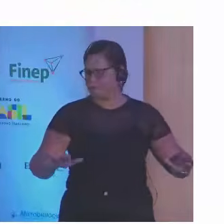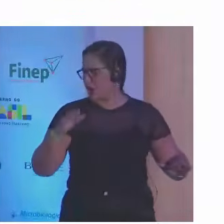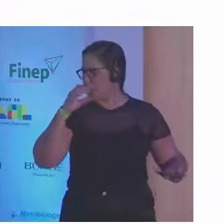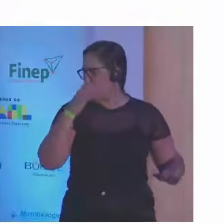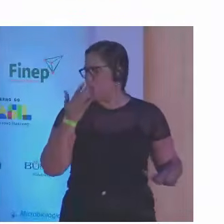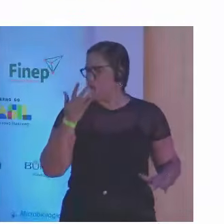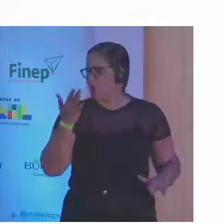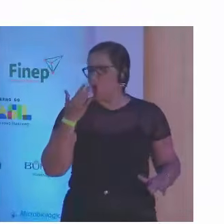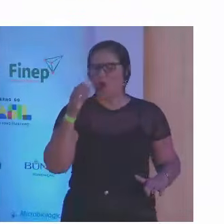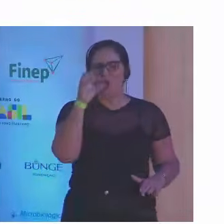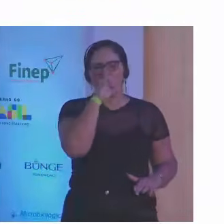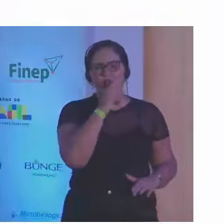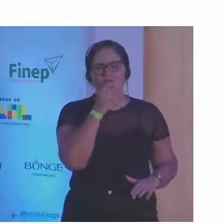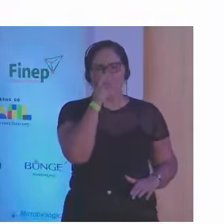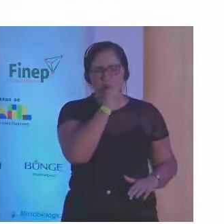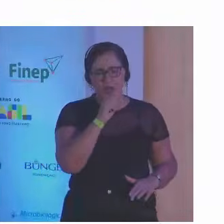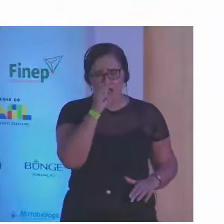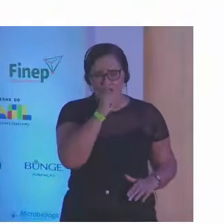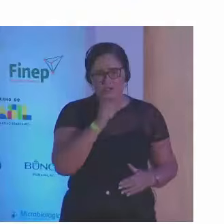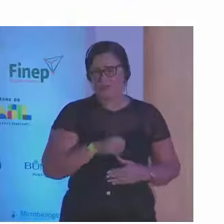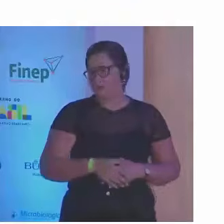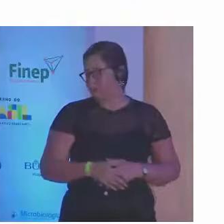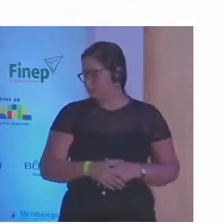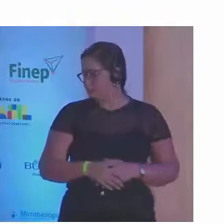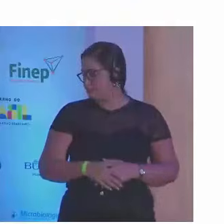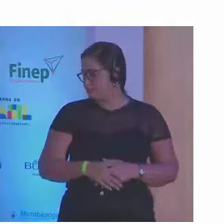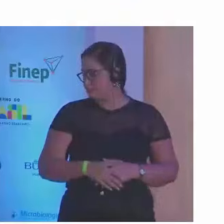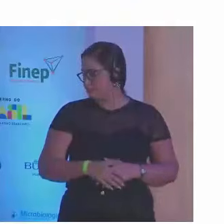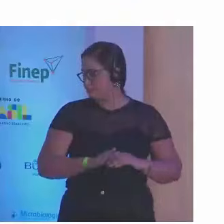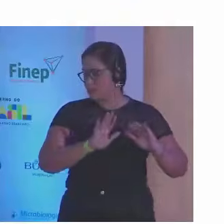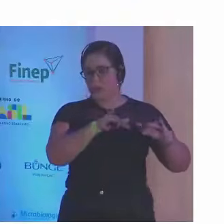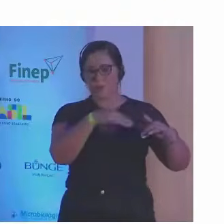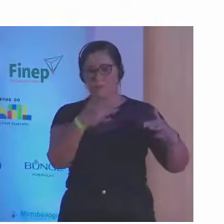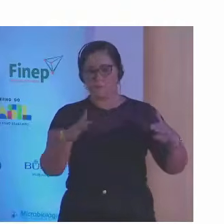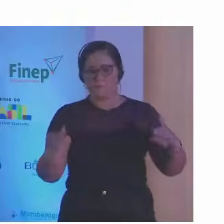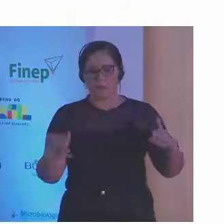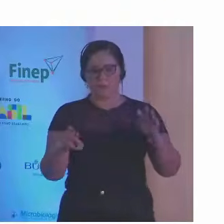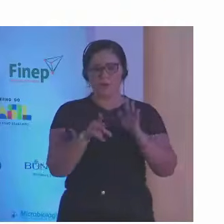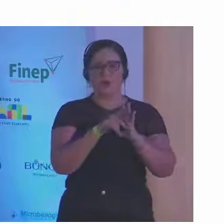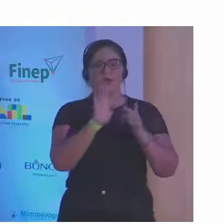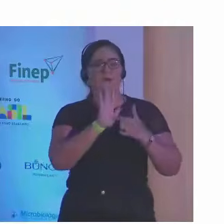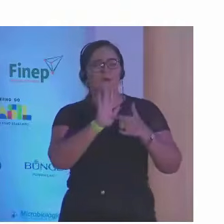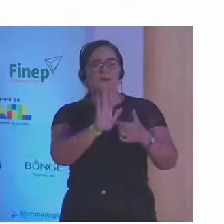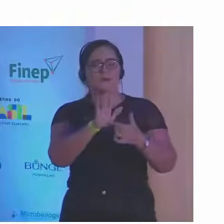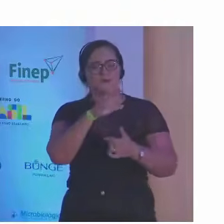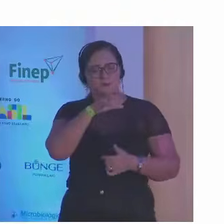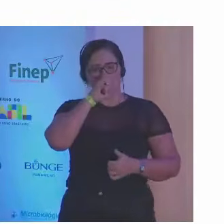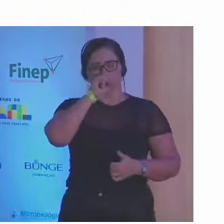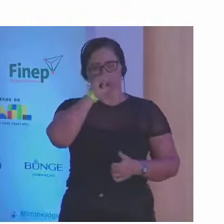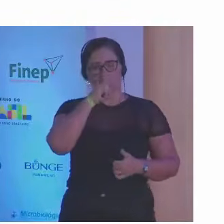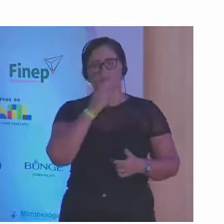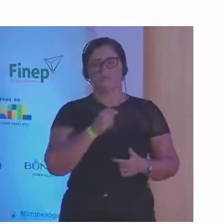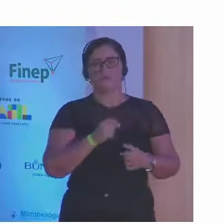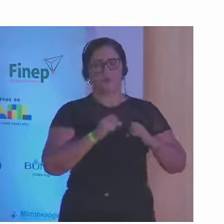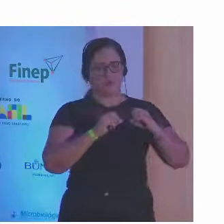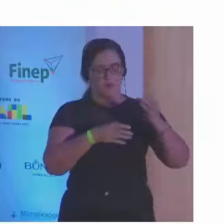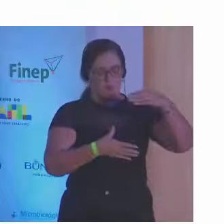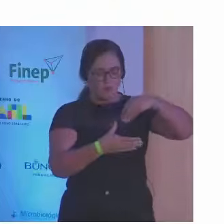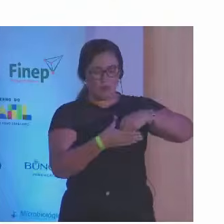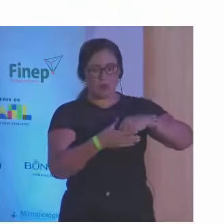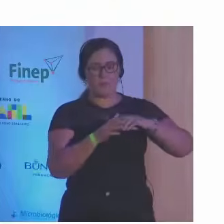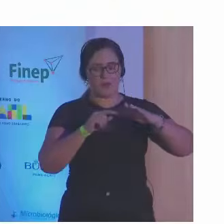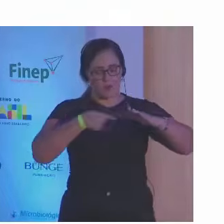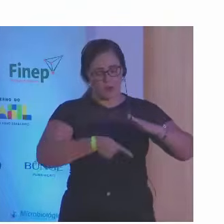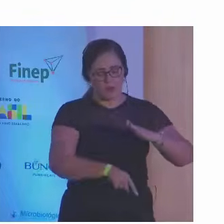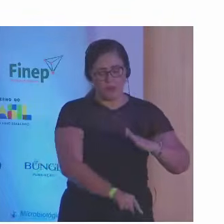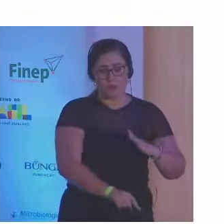in the Labrador Sea and go deep, and then they will bring the oxygen in the deep ocean and go back. And you have now this